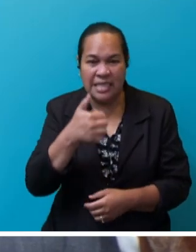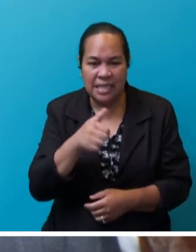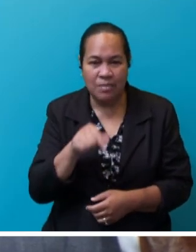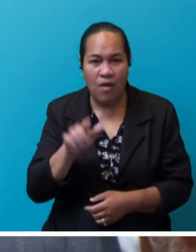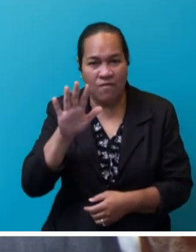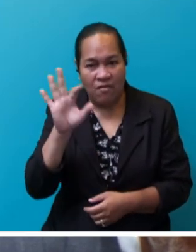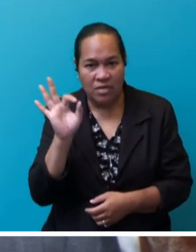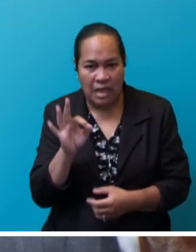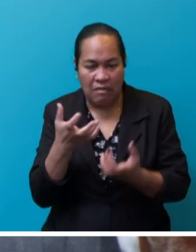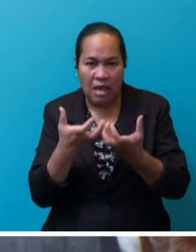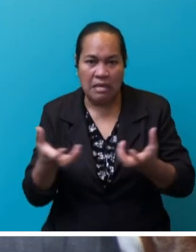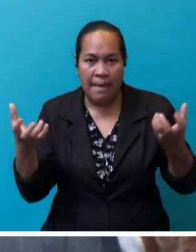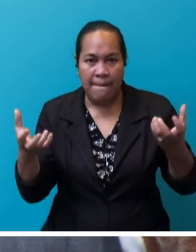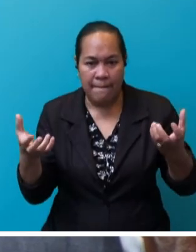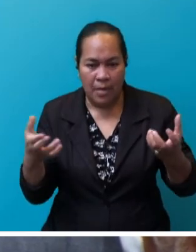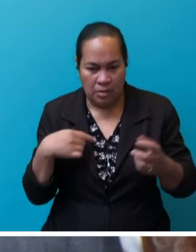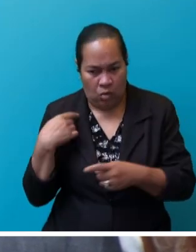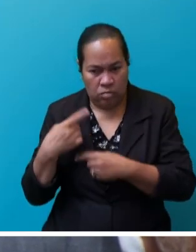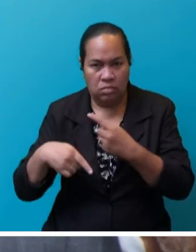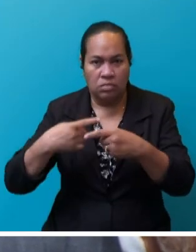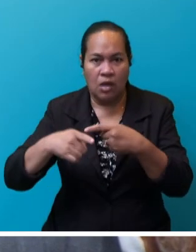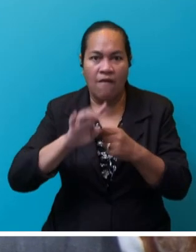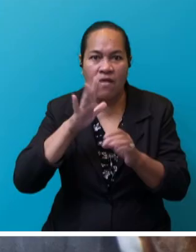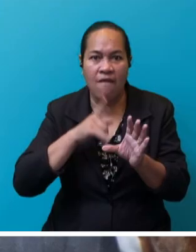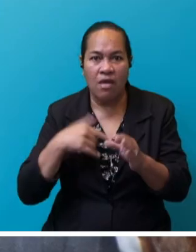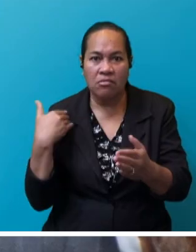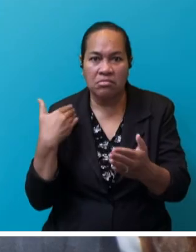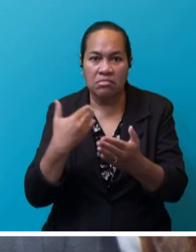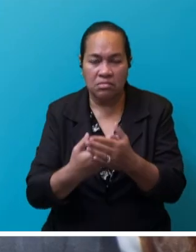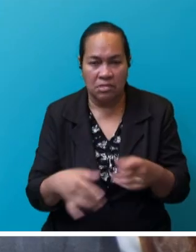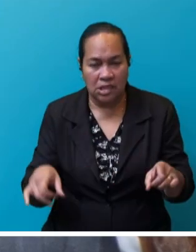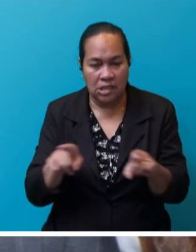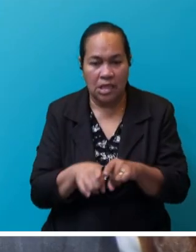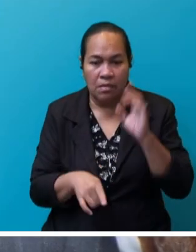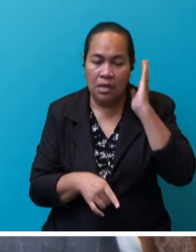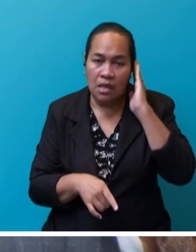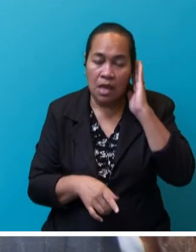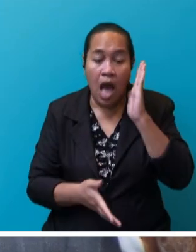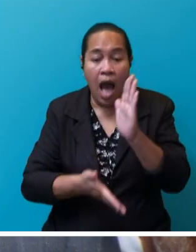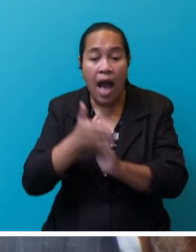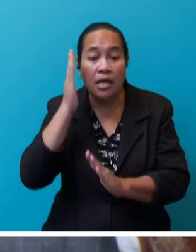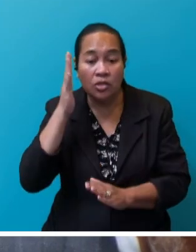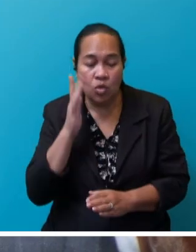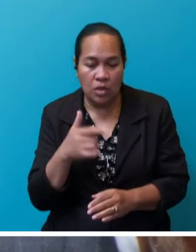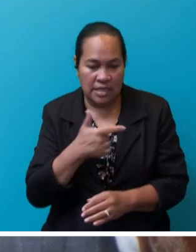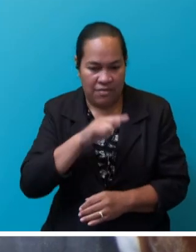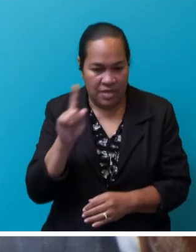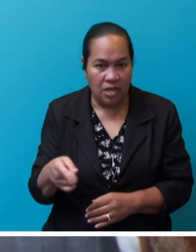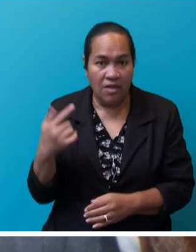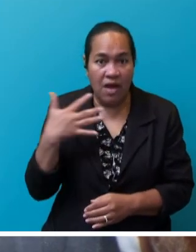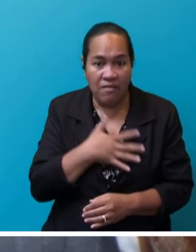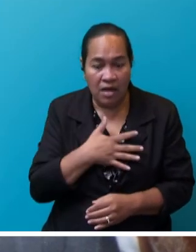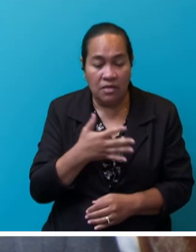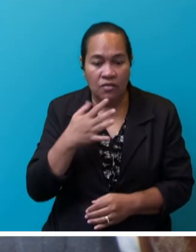remained consistent over the past 5 years. At the secondary level, 7,554 girls remain in